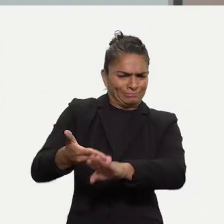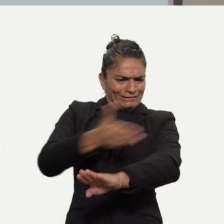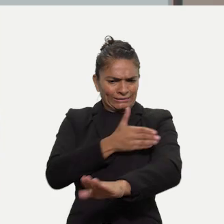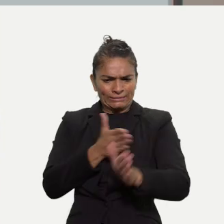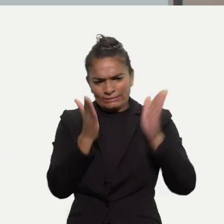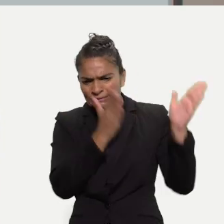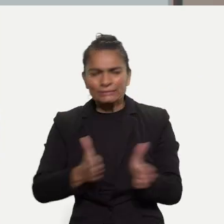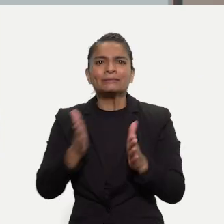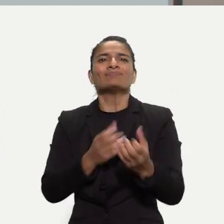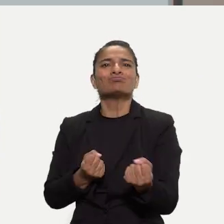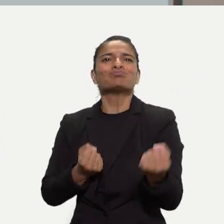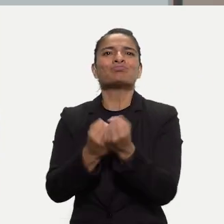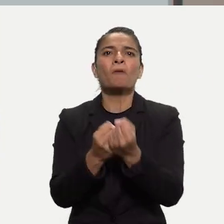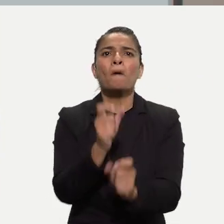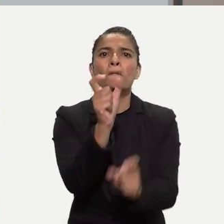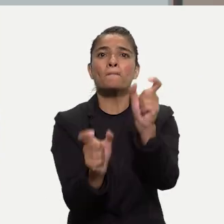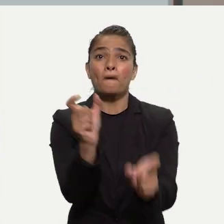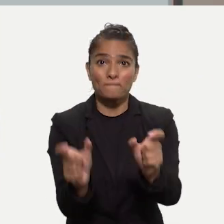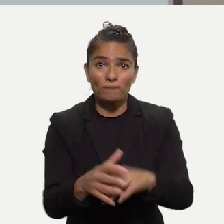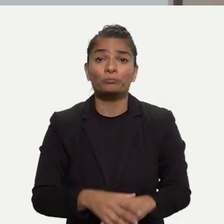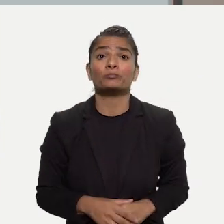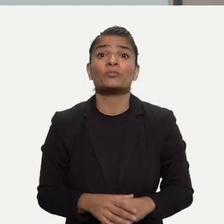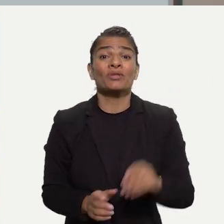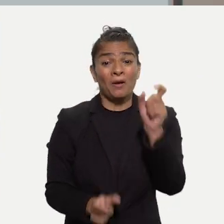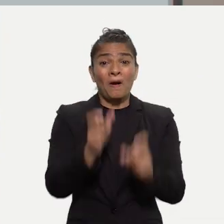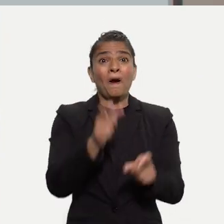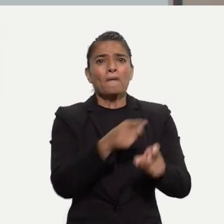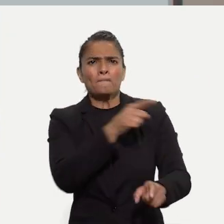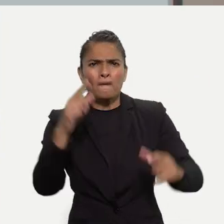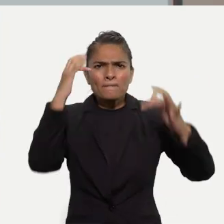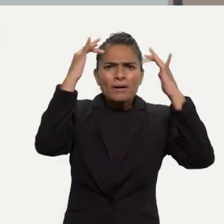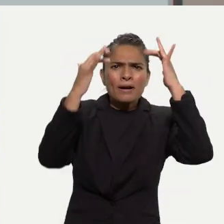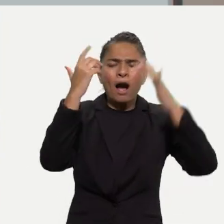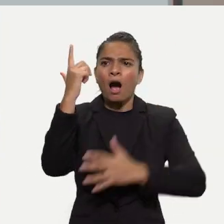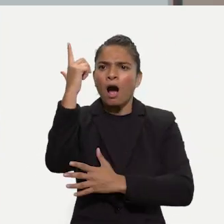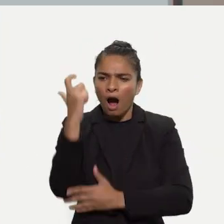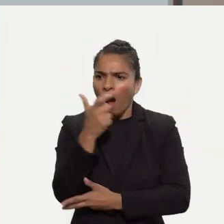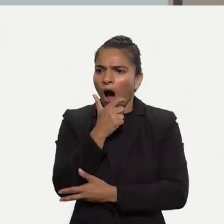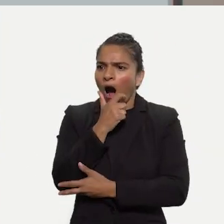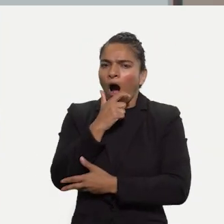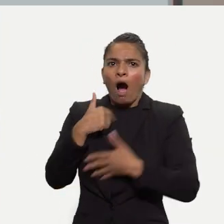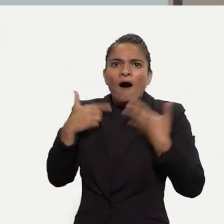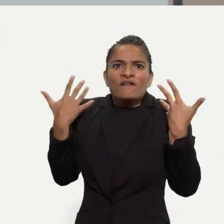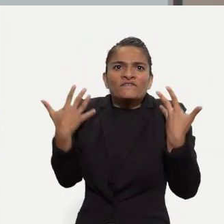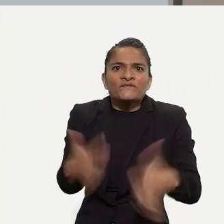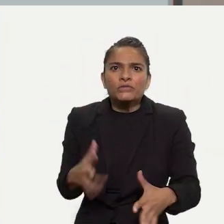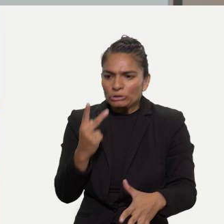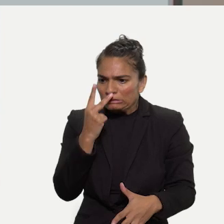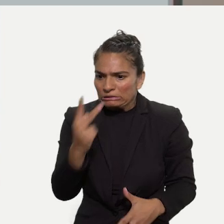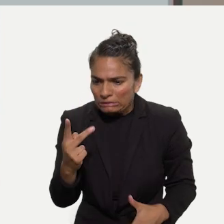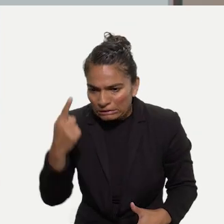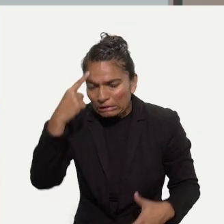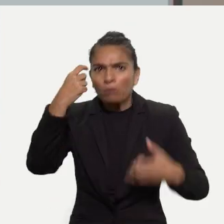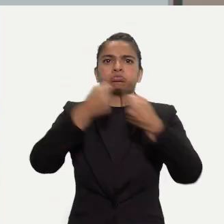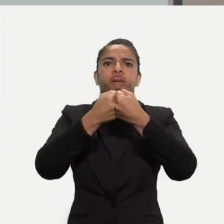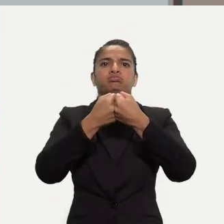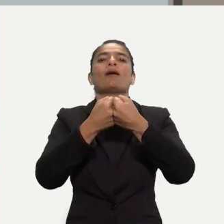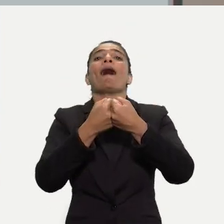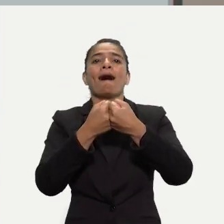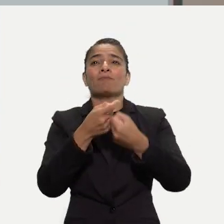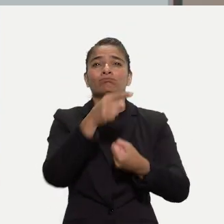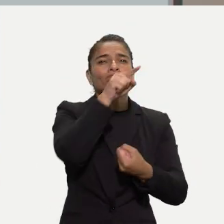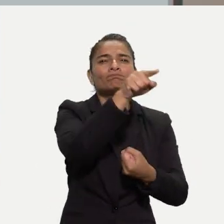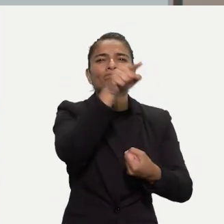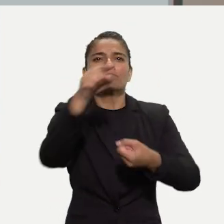make to reality this commitment. So the thinking behind this was